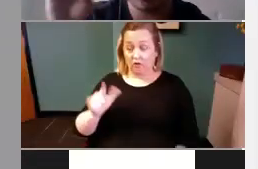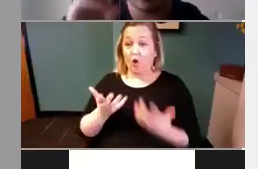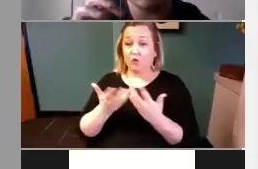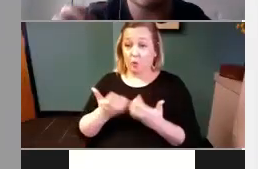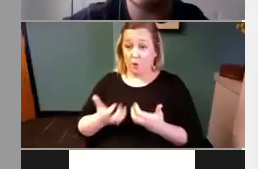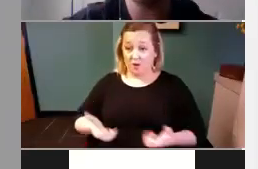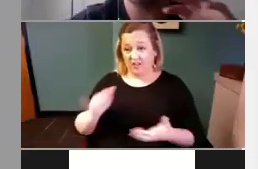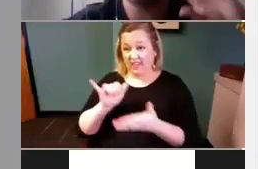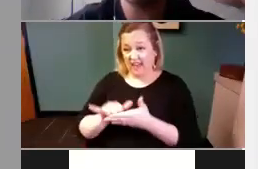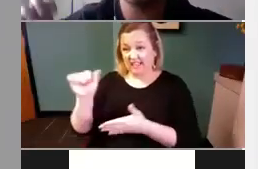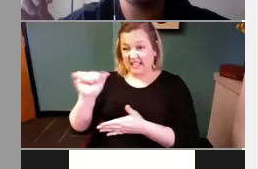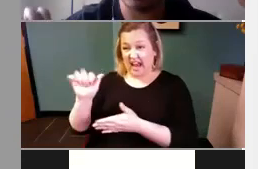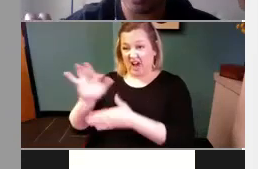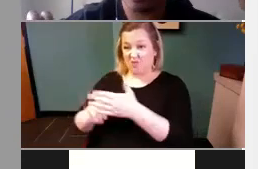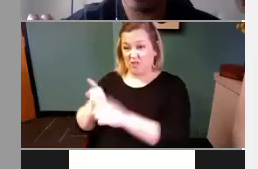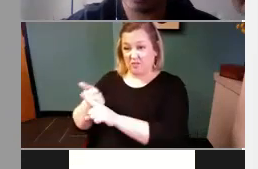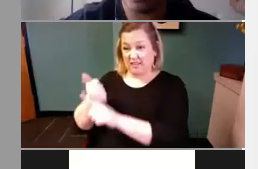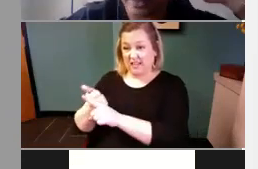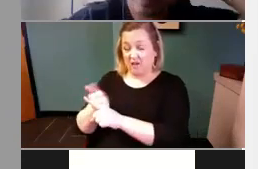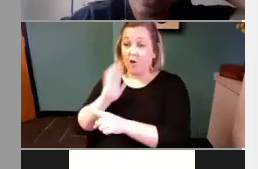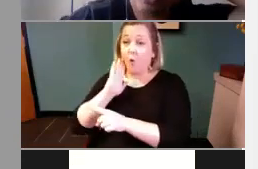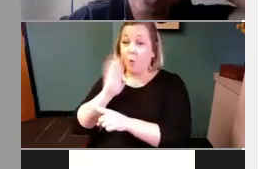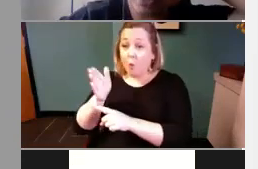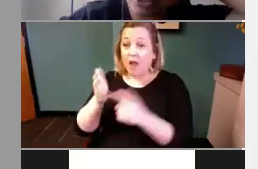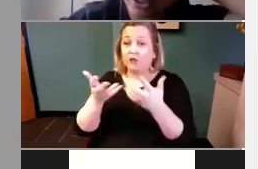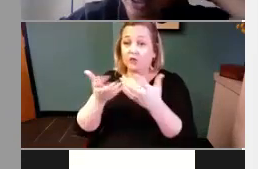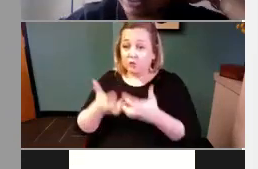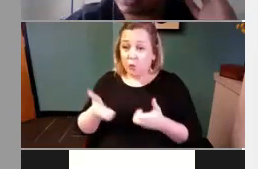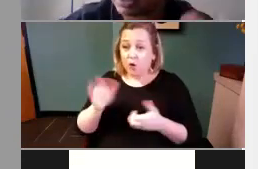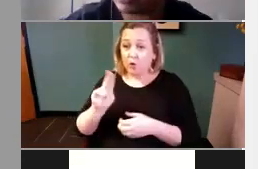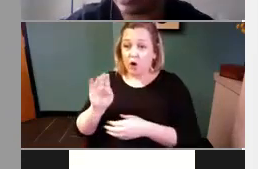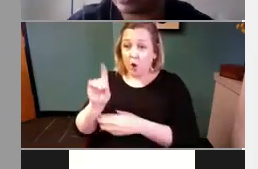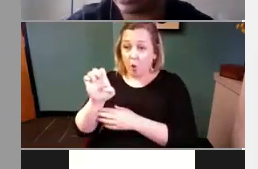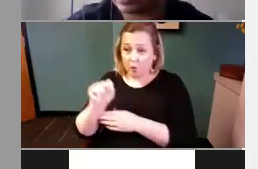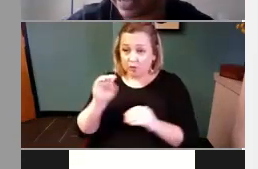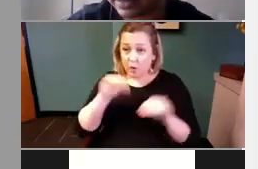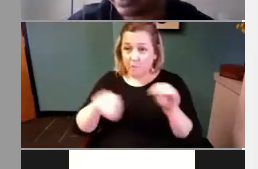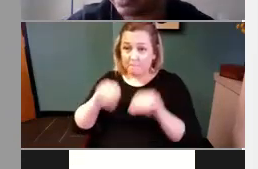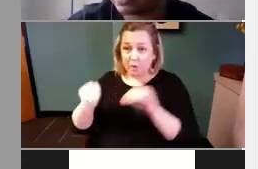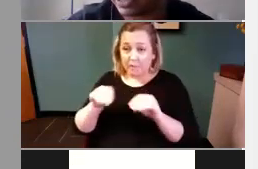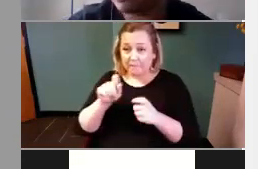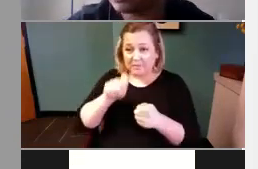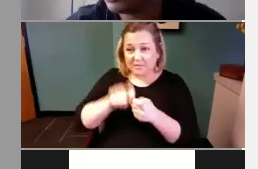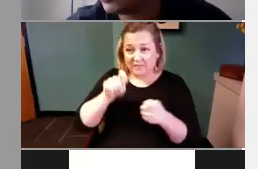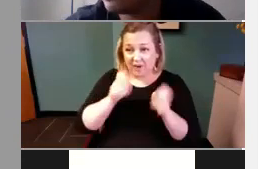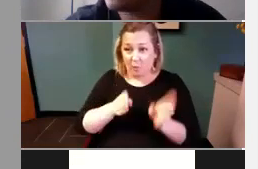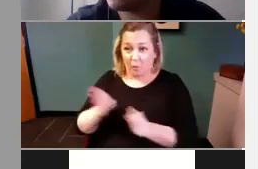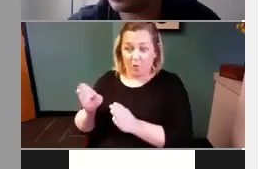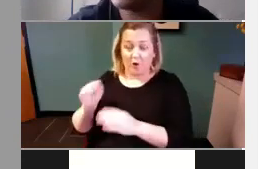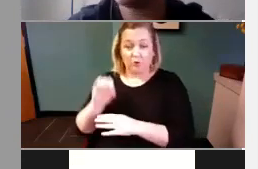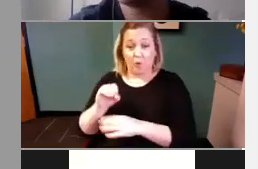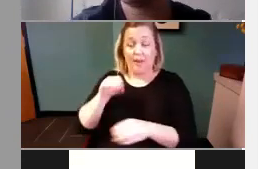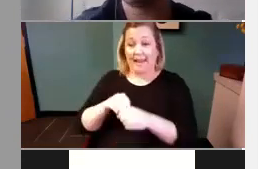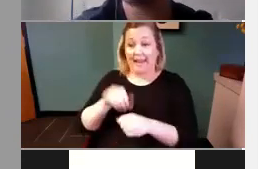sorts your nodes in some particular order, right? So essentially in a directed acyclic graph, you